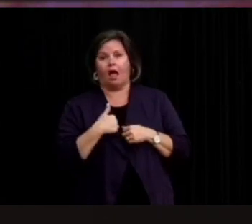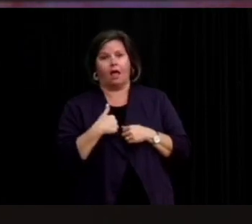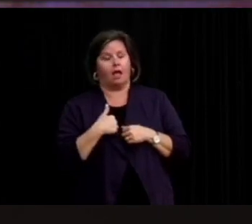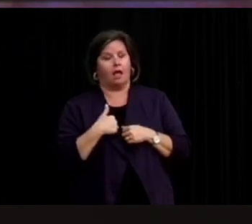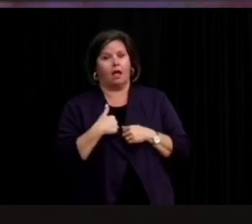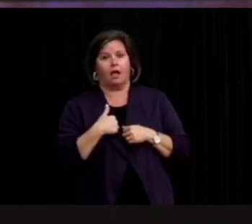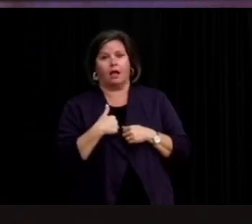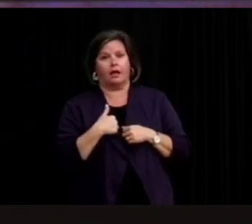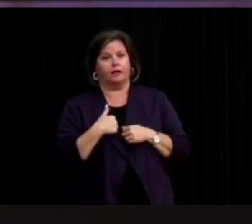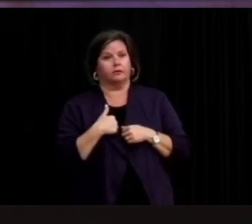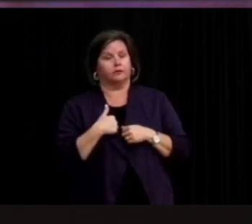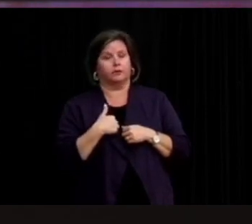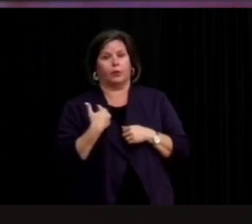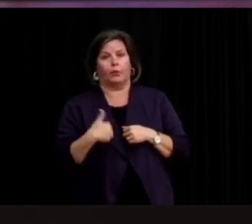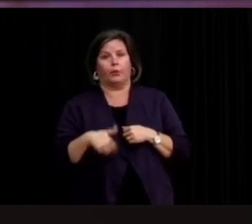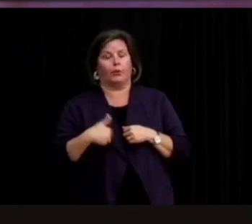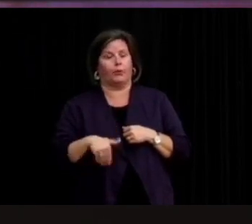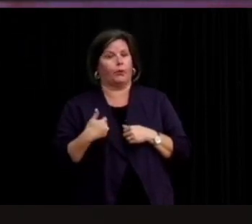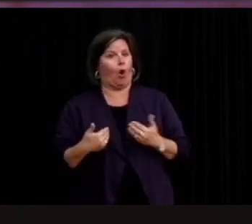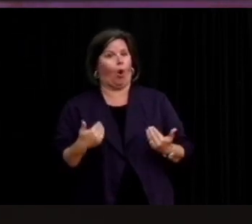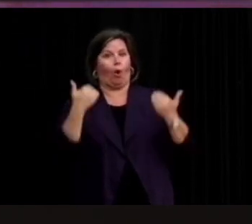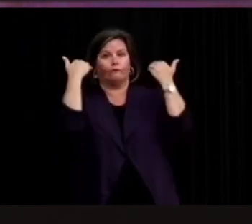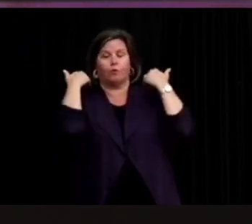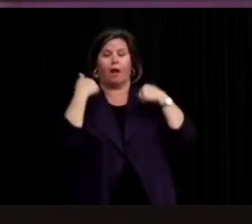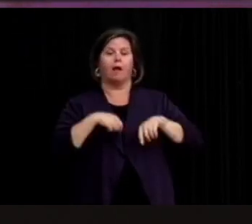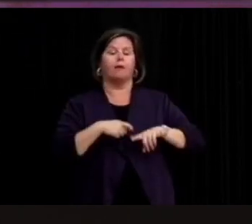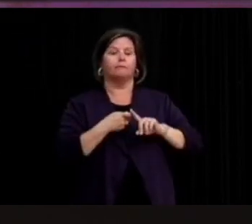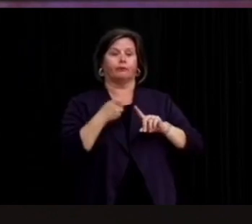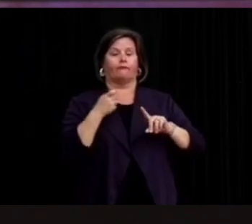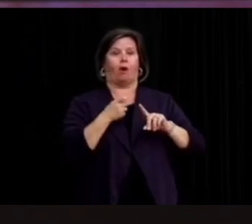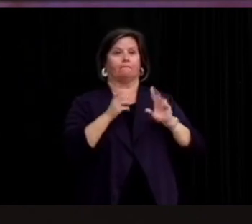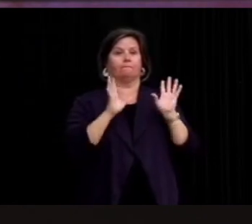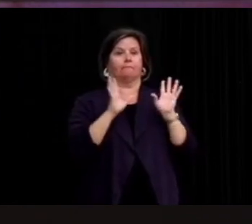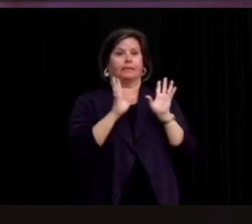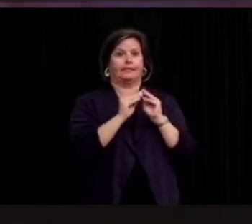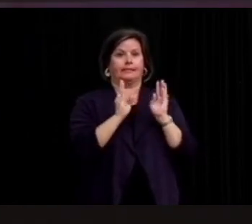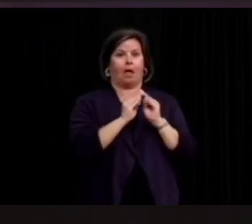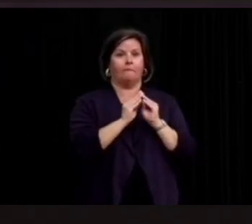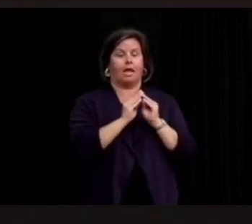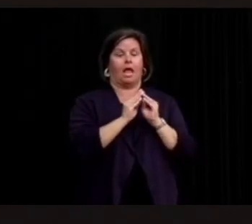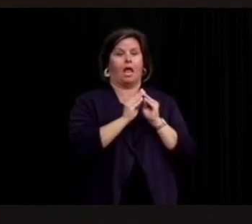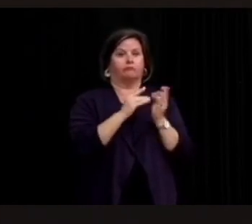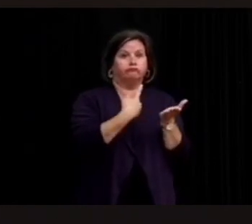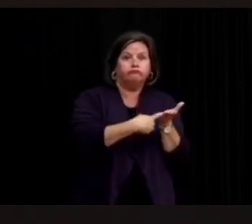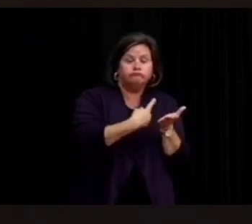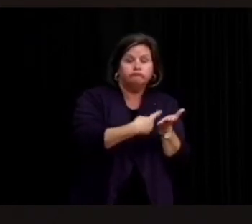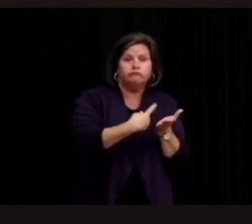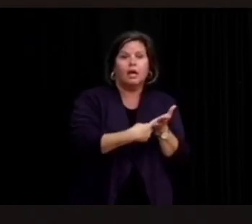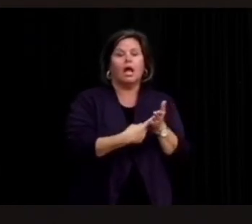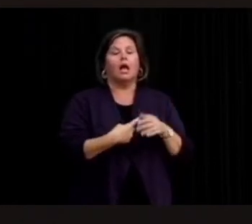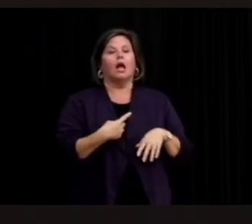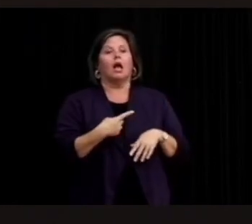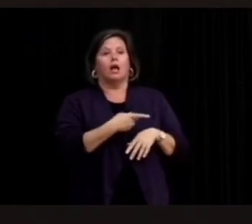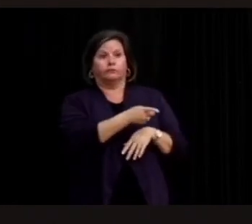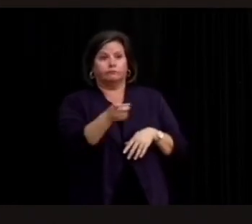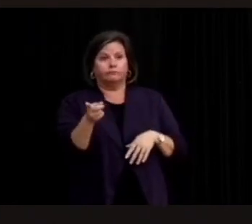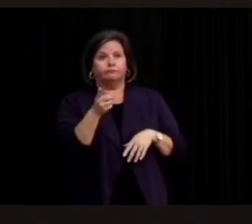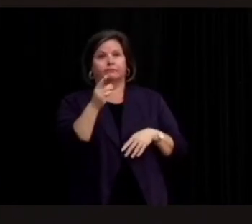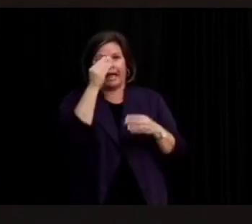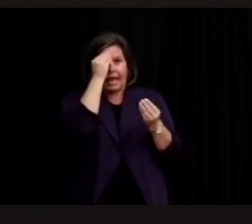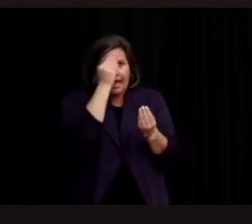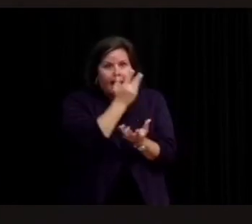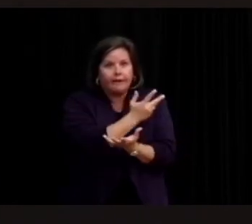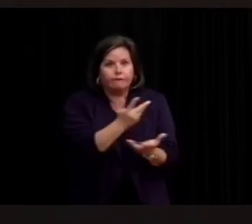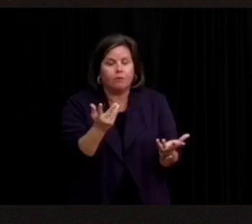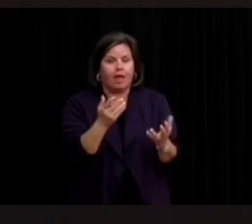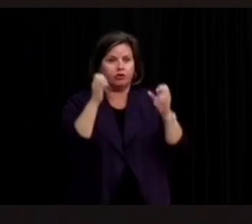from the summit today and then also from the hearings, we heard a lot about information and